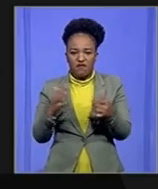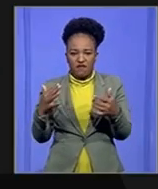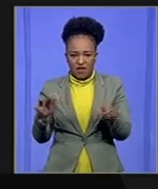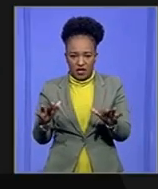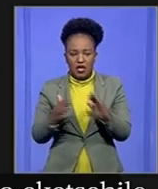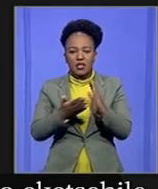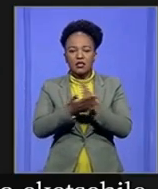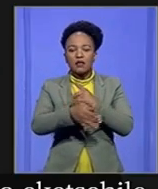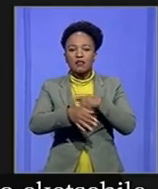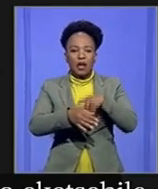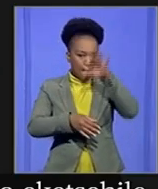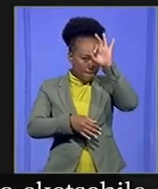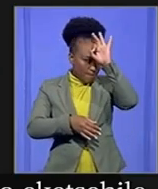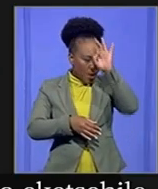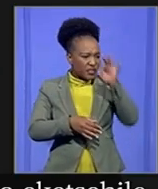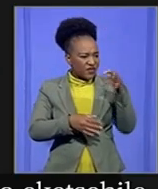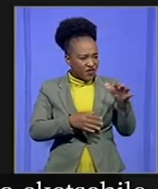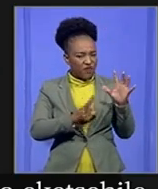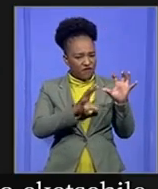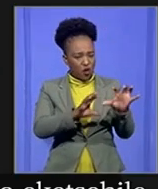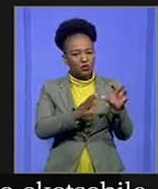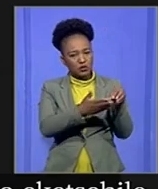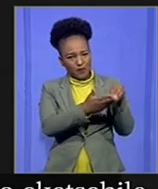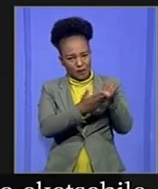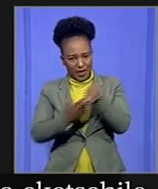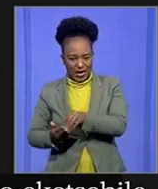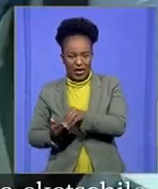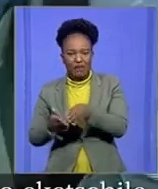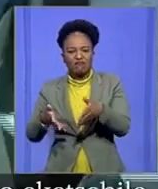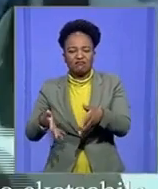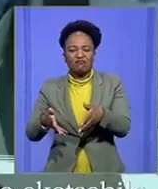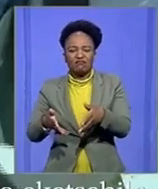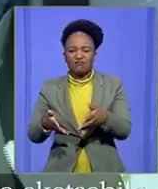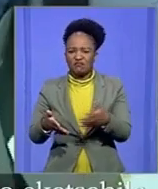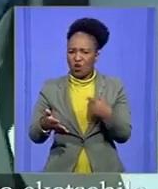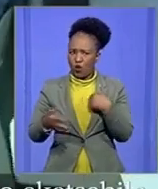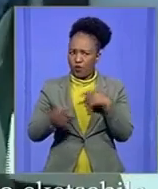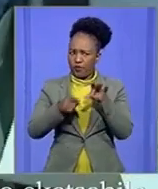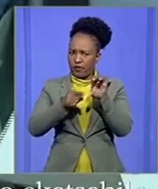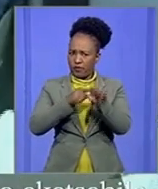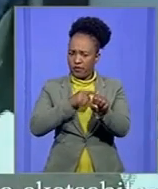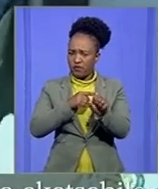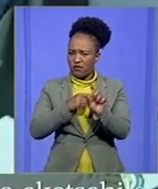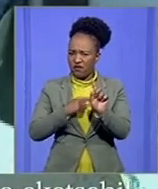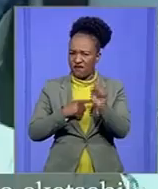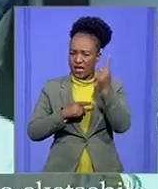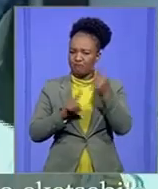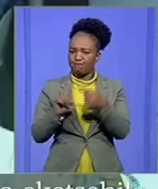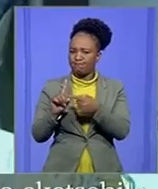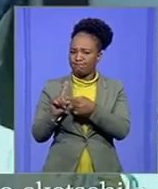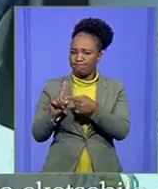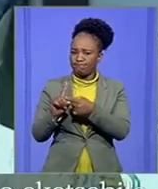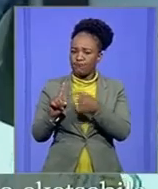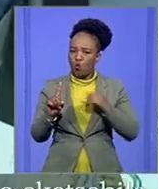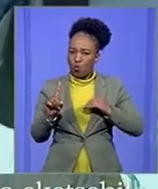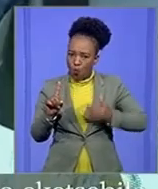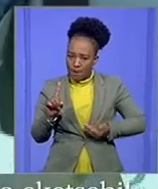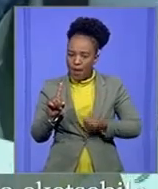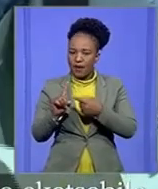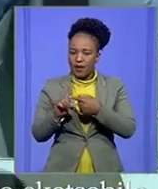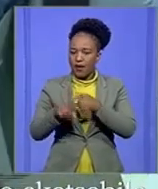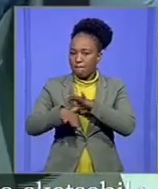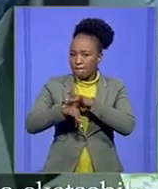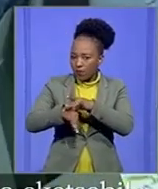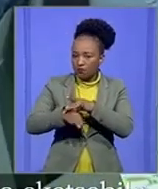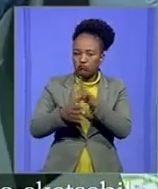brought in by police after a case has been discovered. We first and foremost attend to her medical health